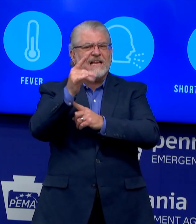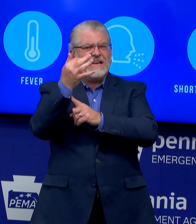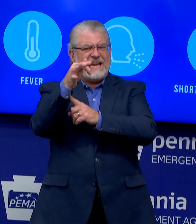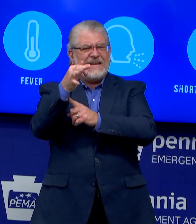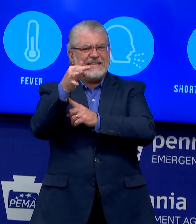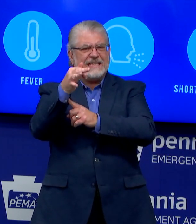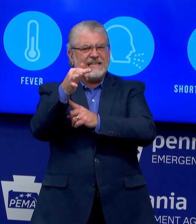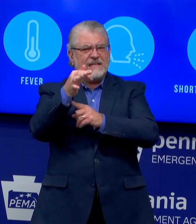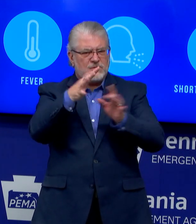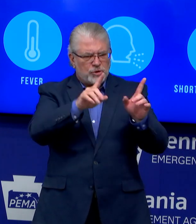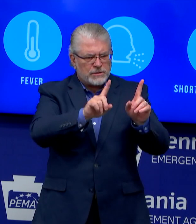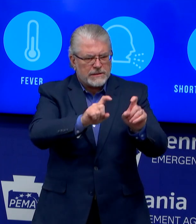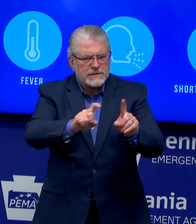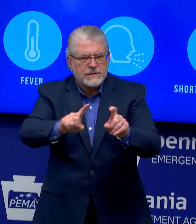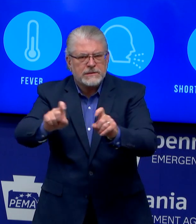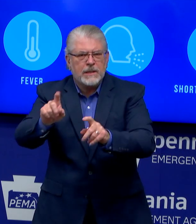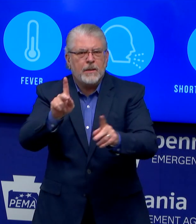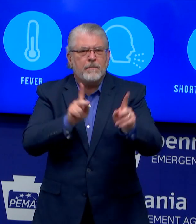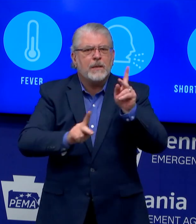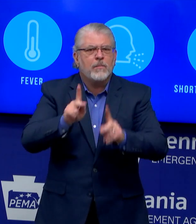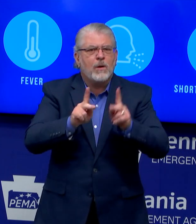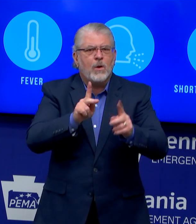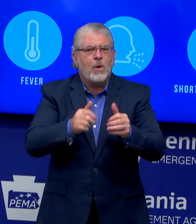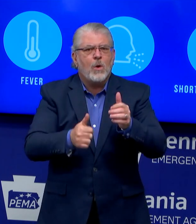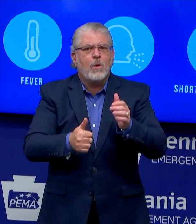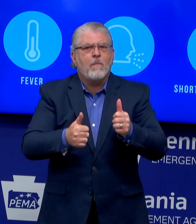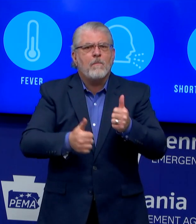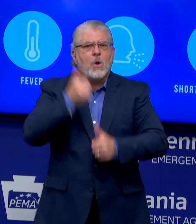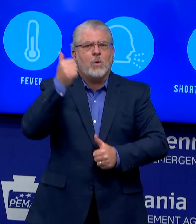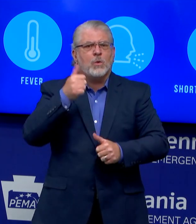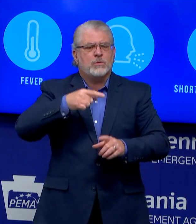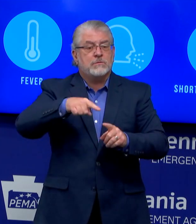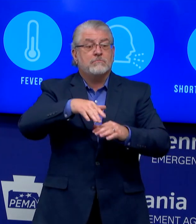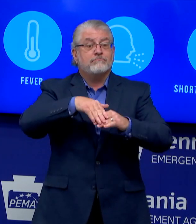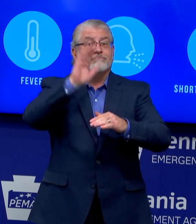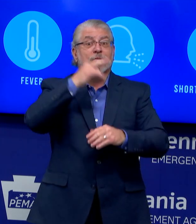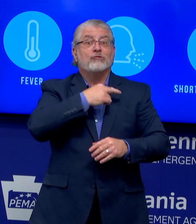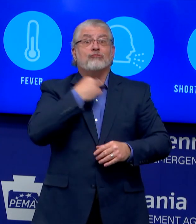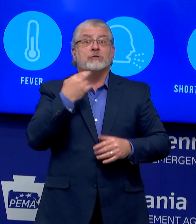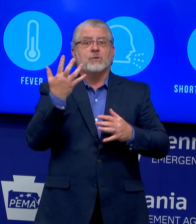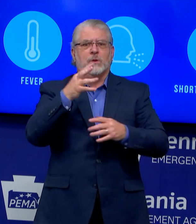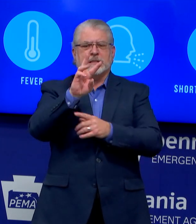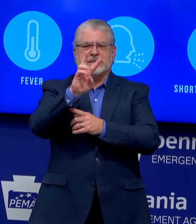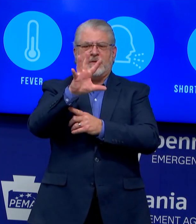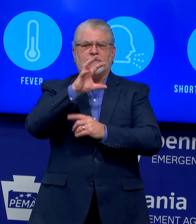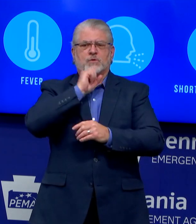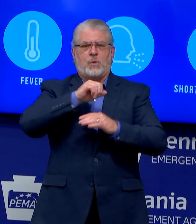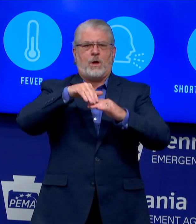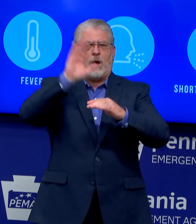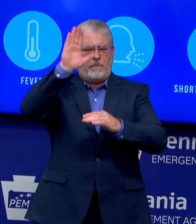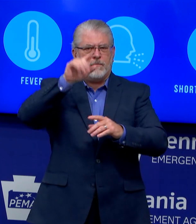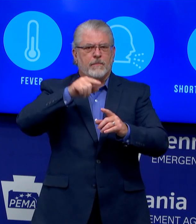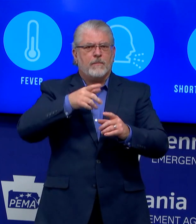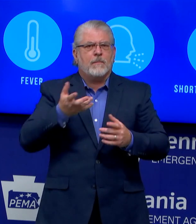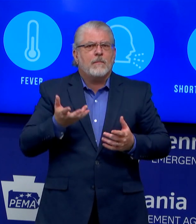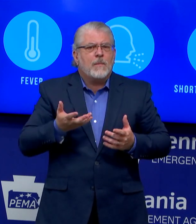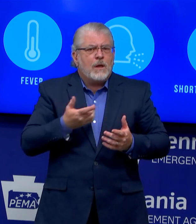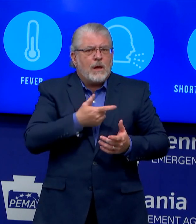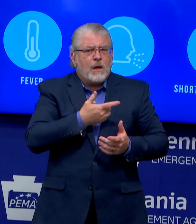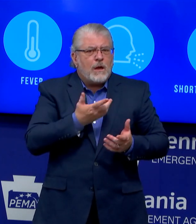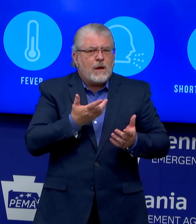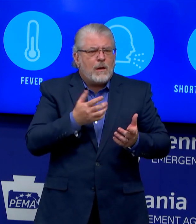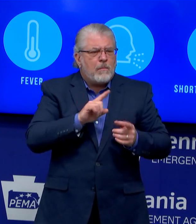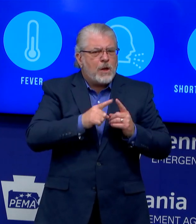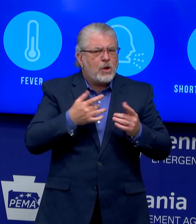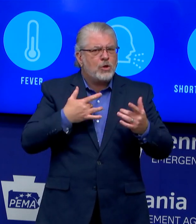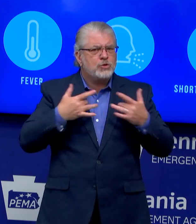virus, those over age 65 and people with underlying conditions. With testing being done sparingly, how will the number